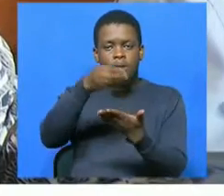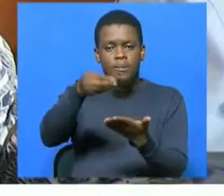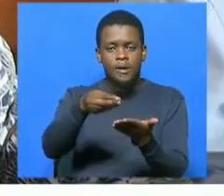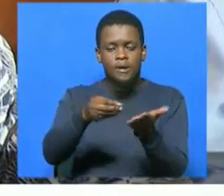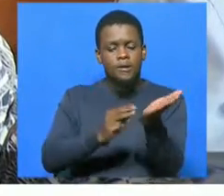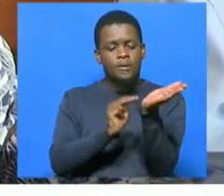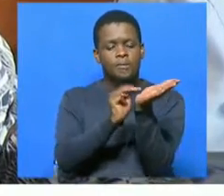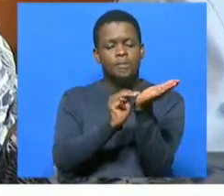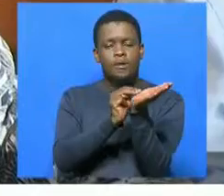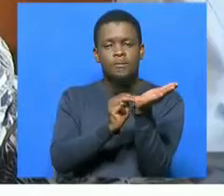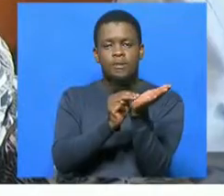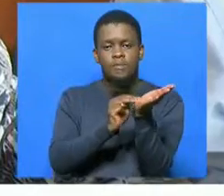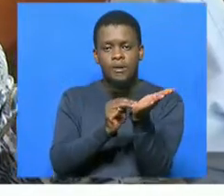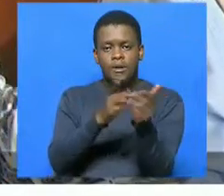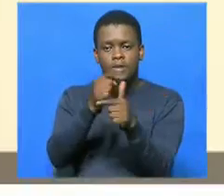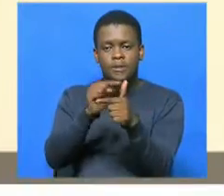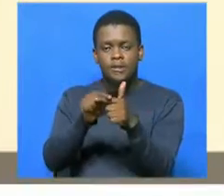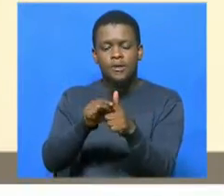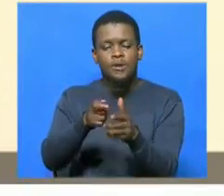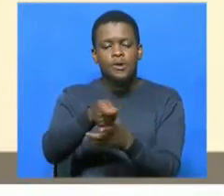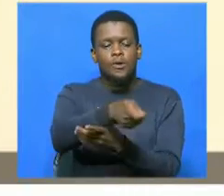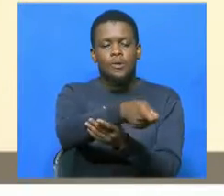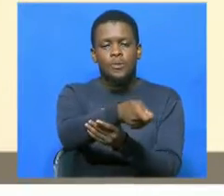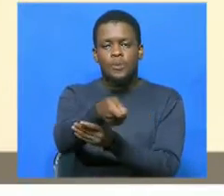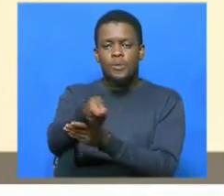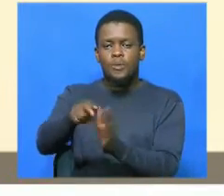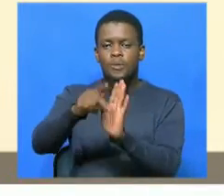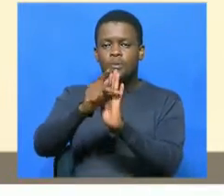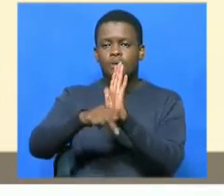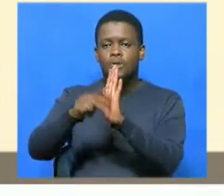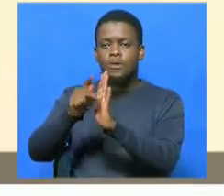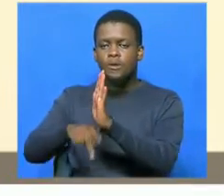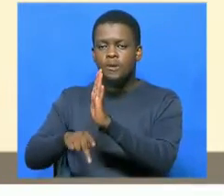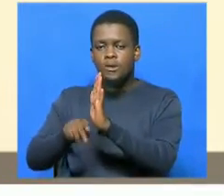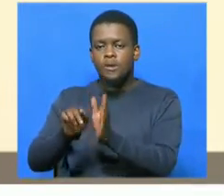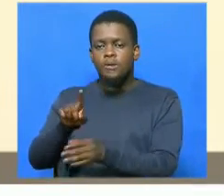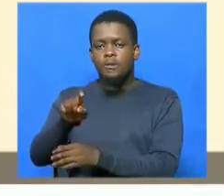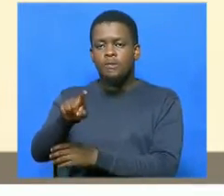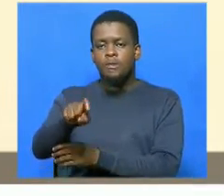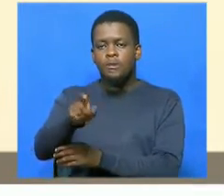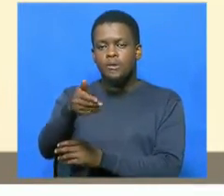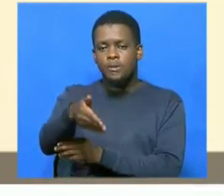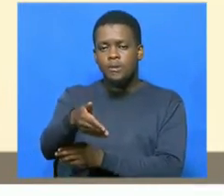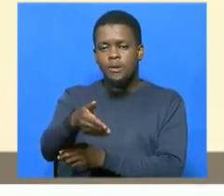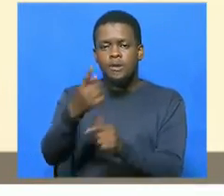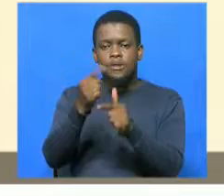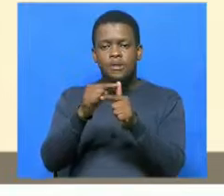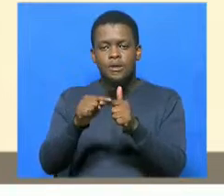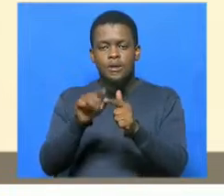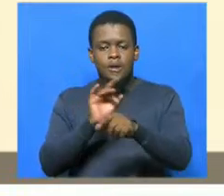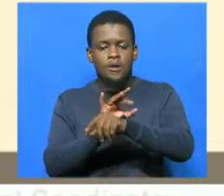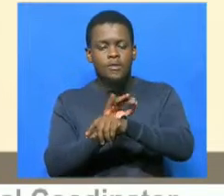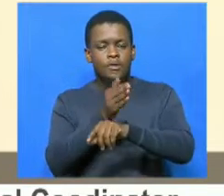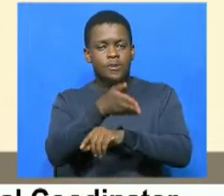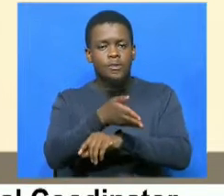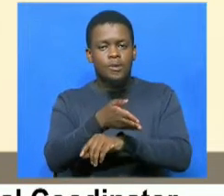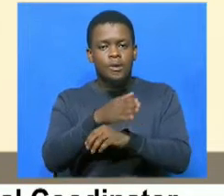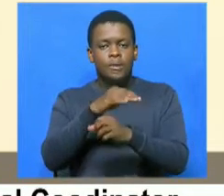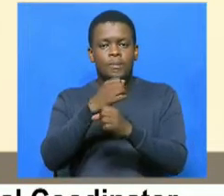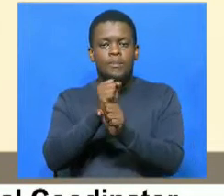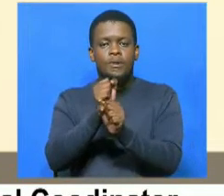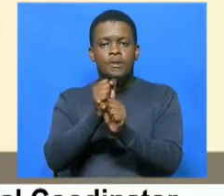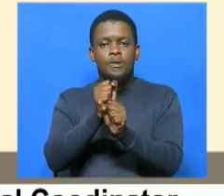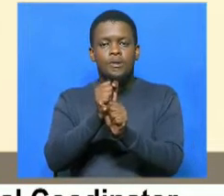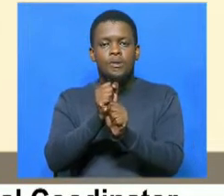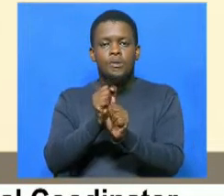You should visit the extension officer to acquire knowledge on how to deal with this issue. But I urge you to form associations where you'll be